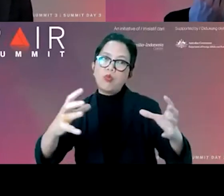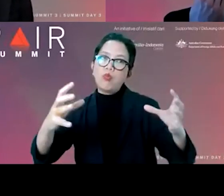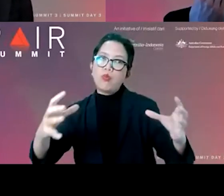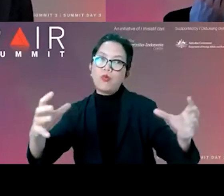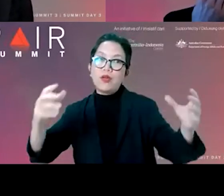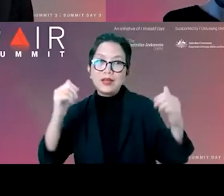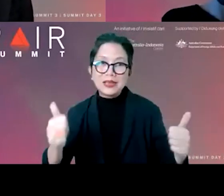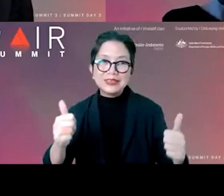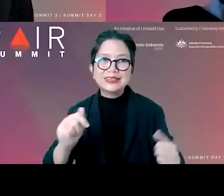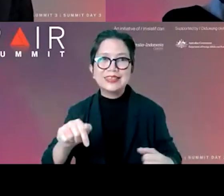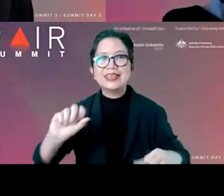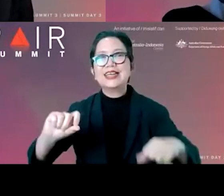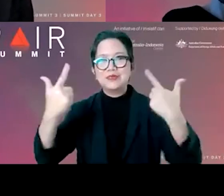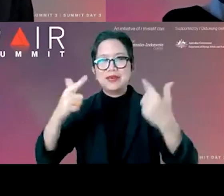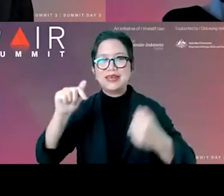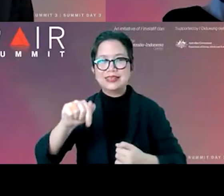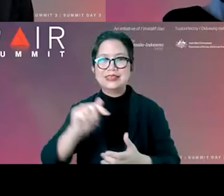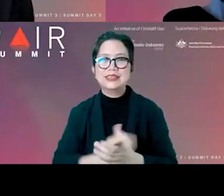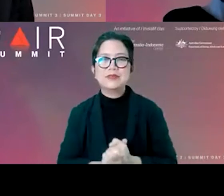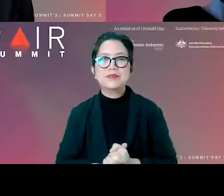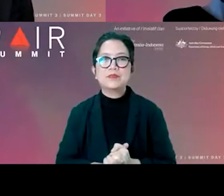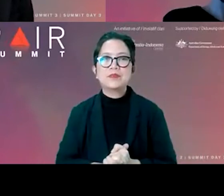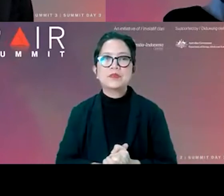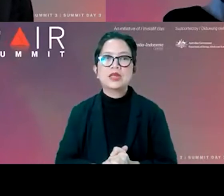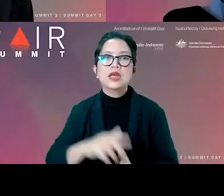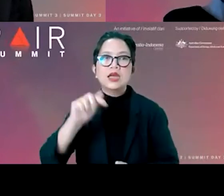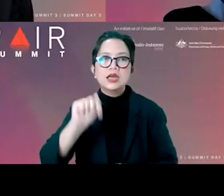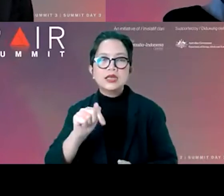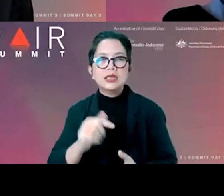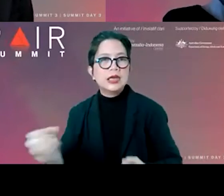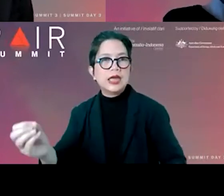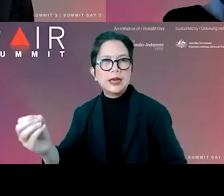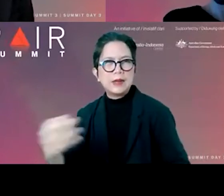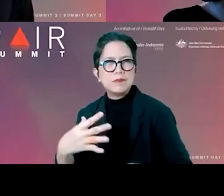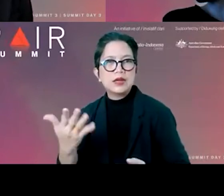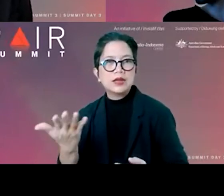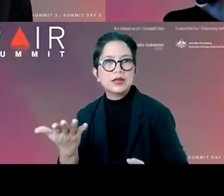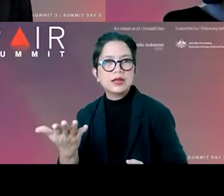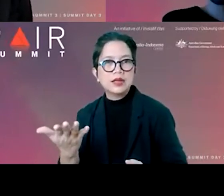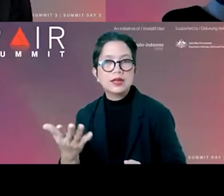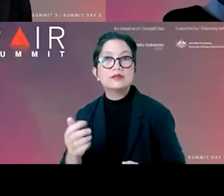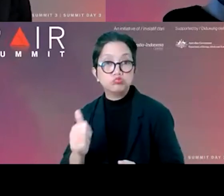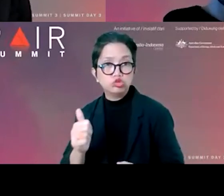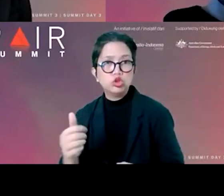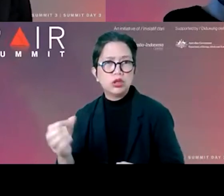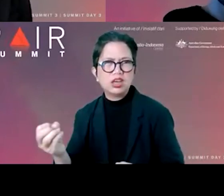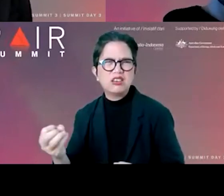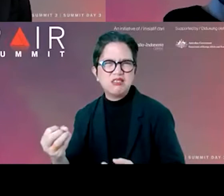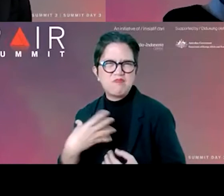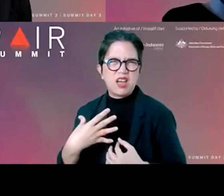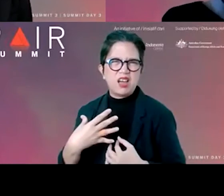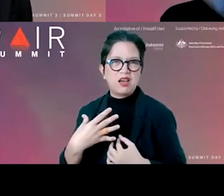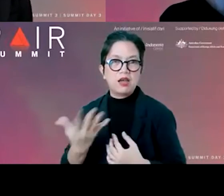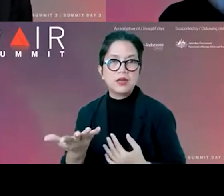will obviously be significantly impacted whilst the pandemic remains. Thank you, John. And finally to you,